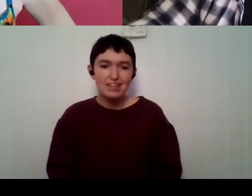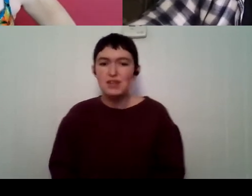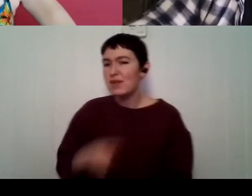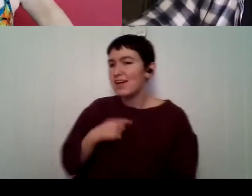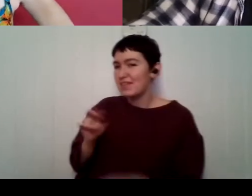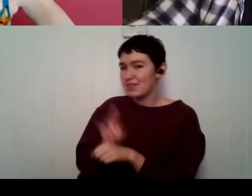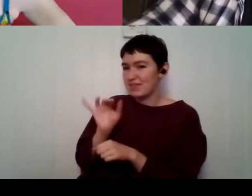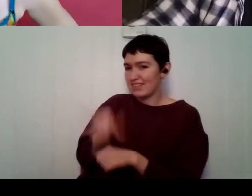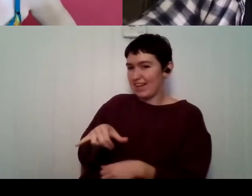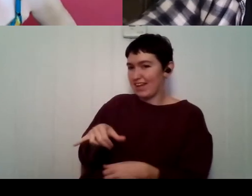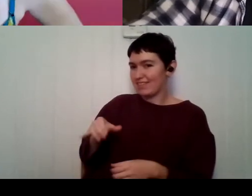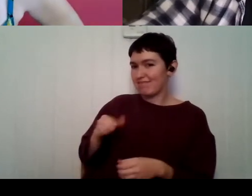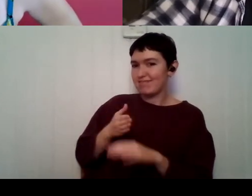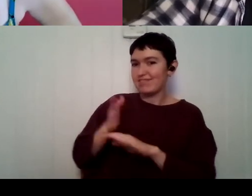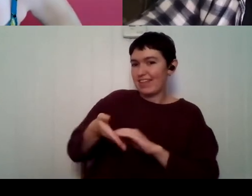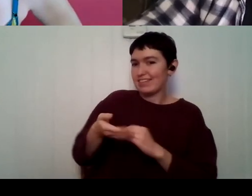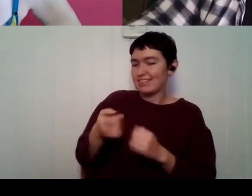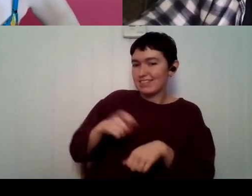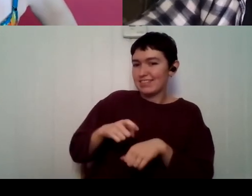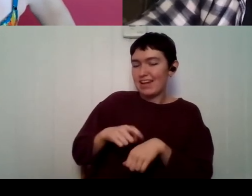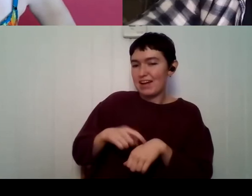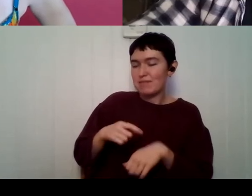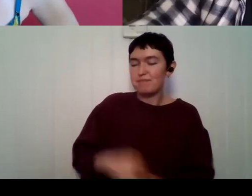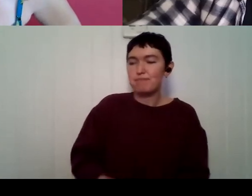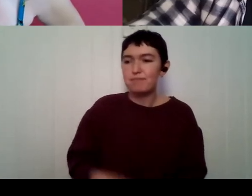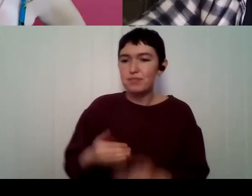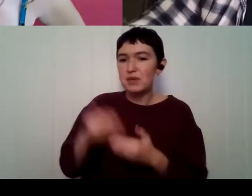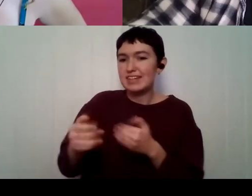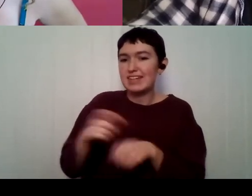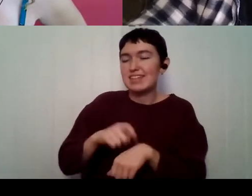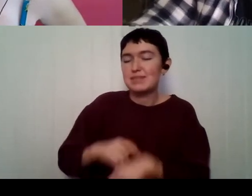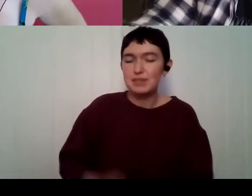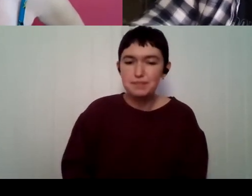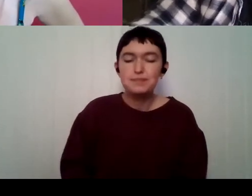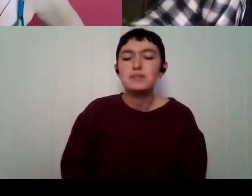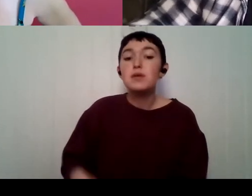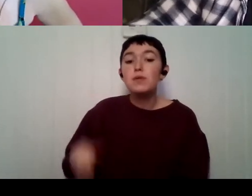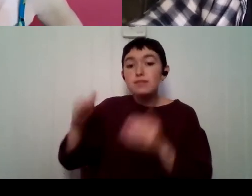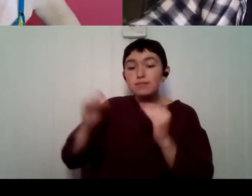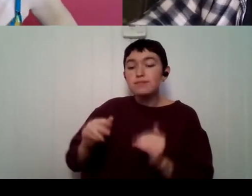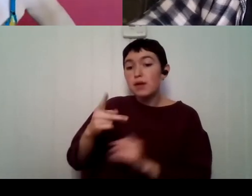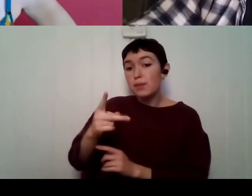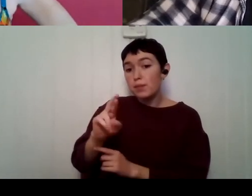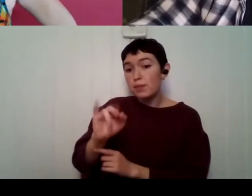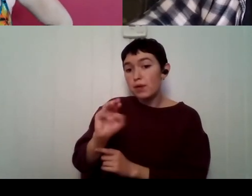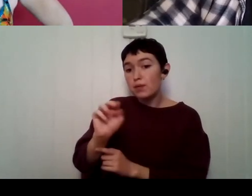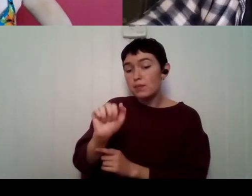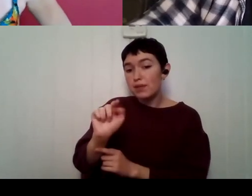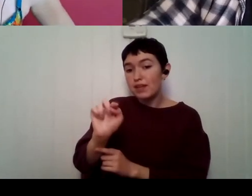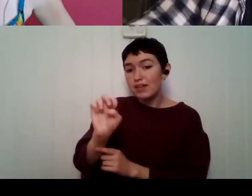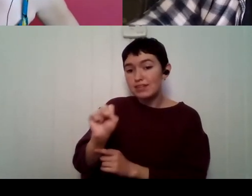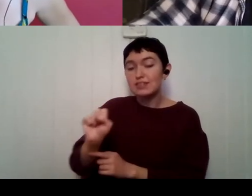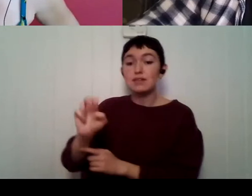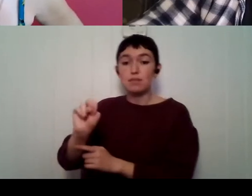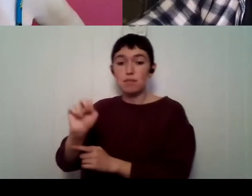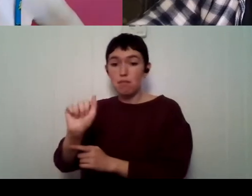taking a picture. Our next question is, do primates mark territory with scent or something else? Yes, some do. And